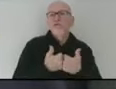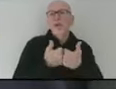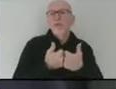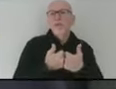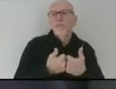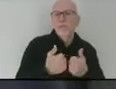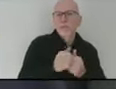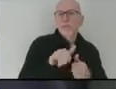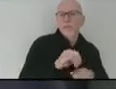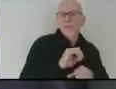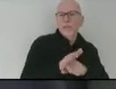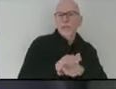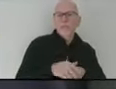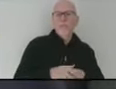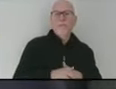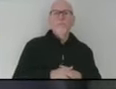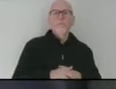this pandemic.